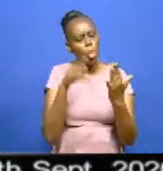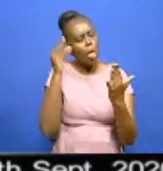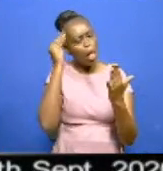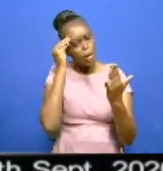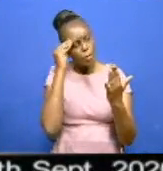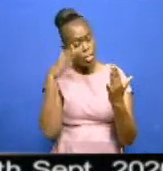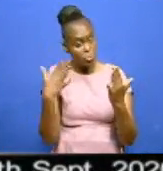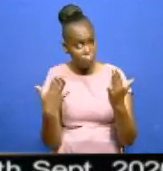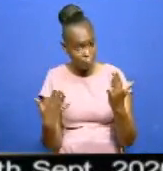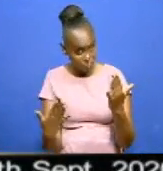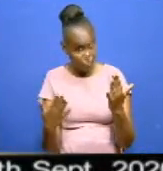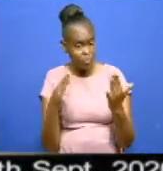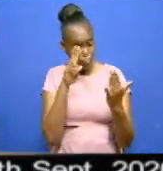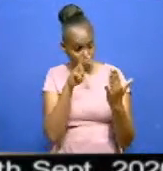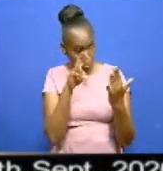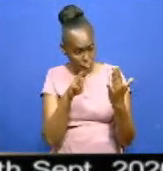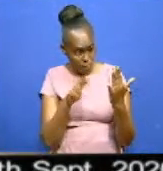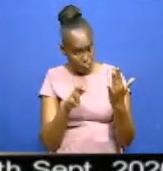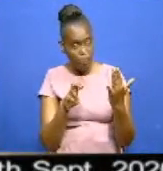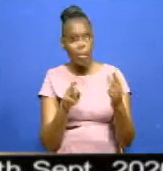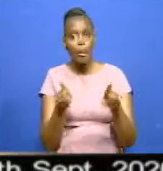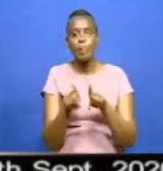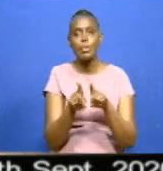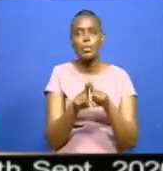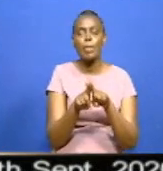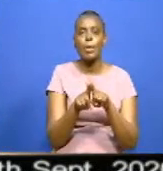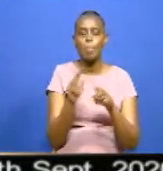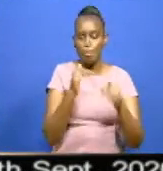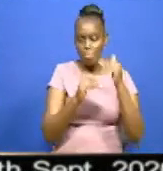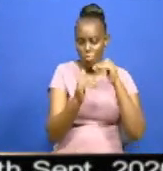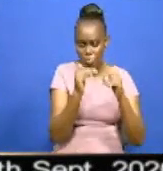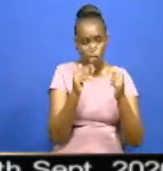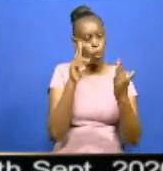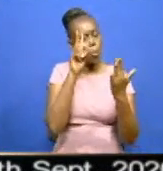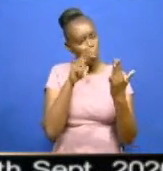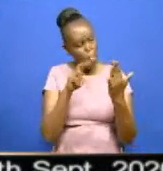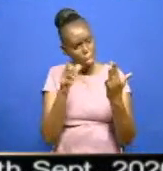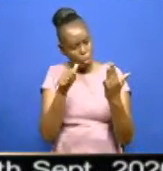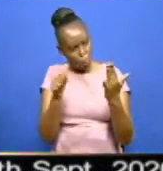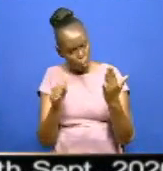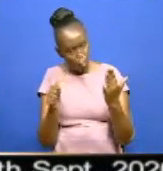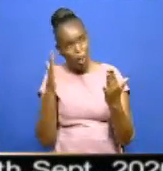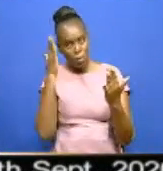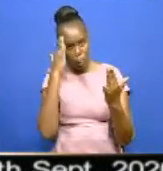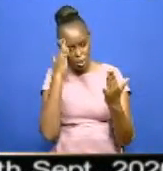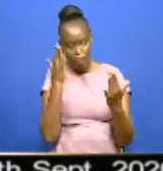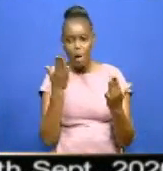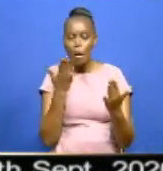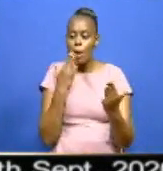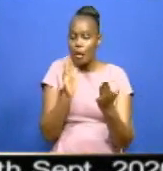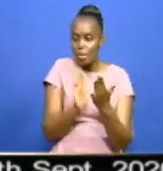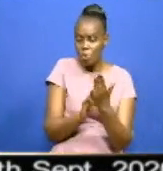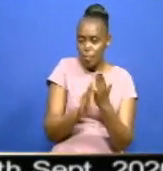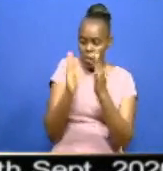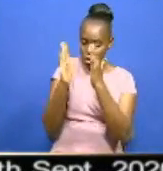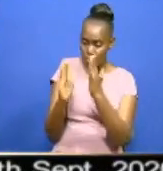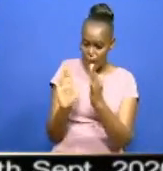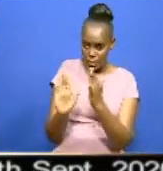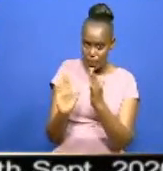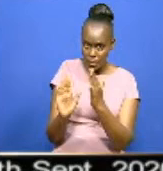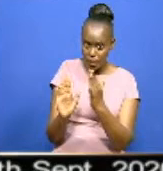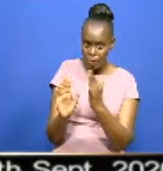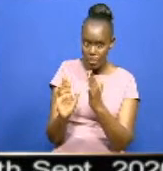professionalism, and even the one whom they have recommended not to be given